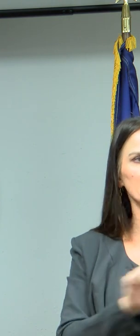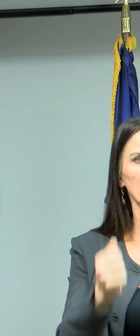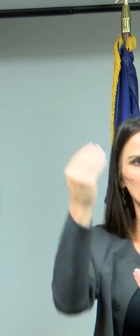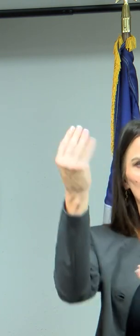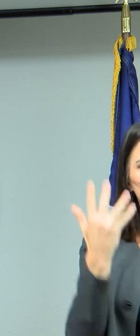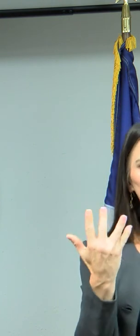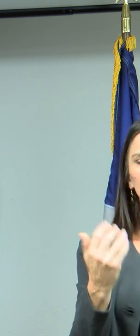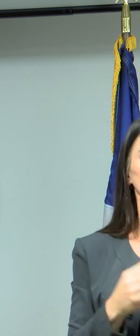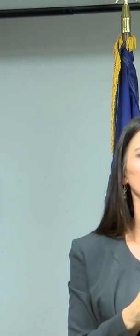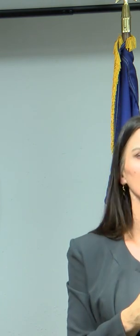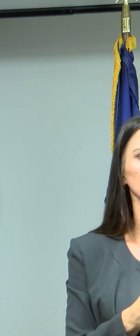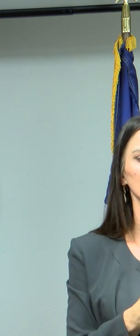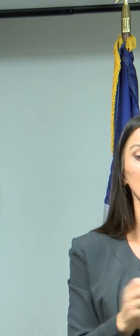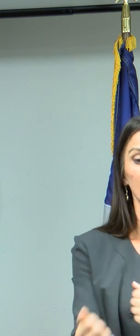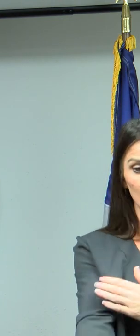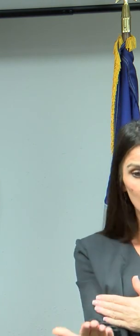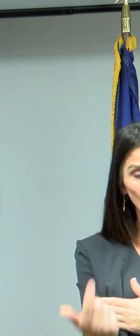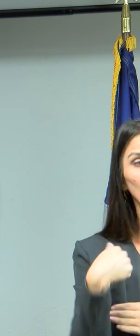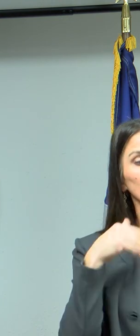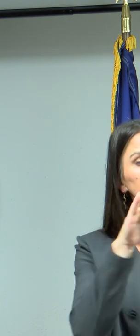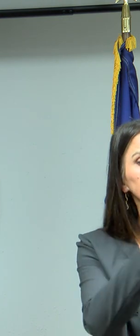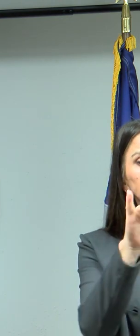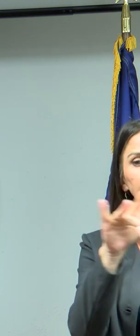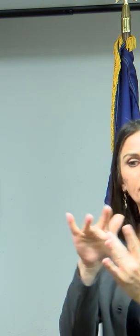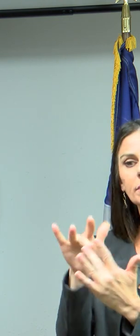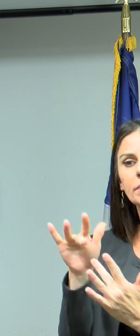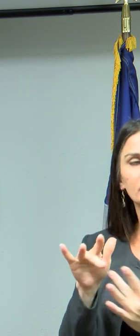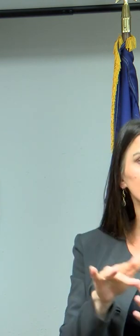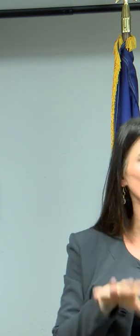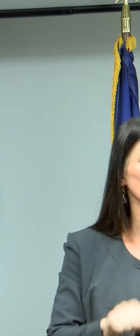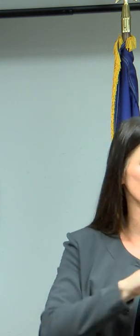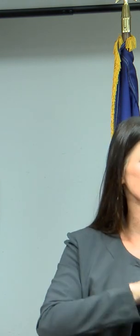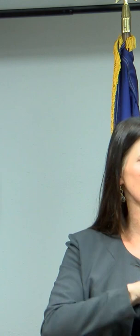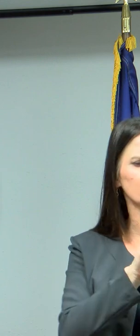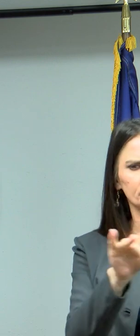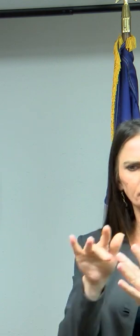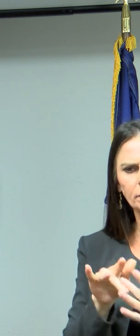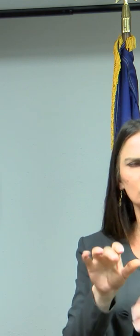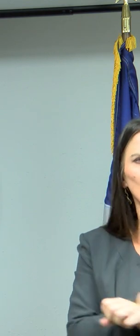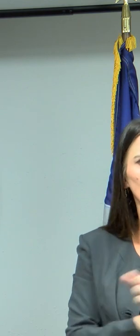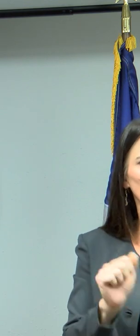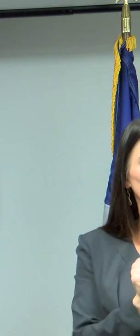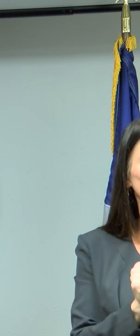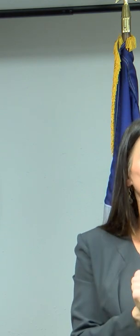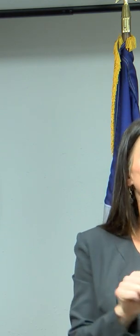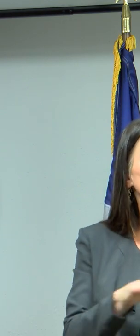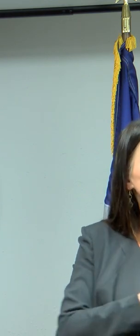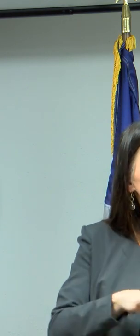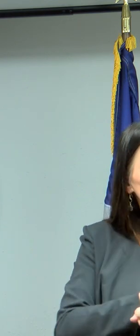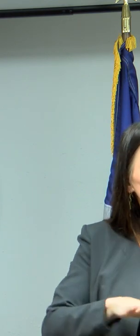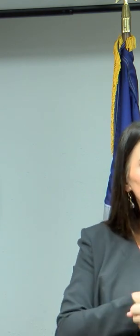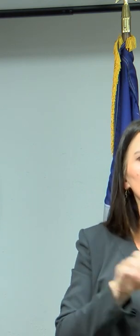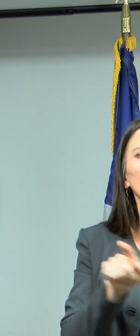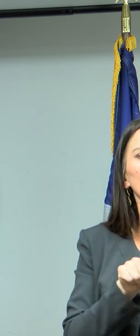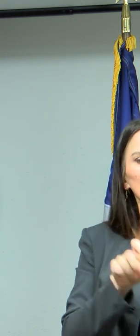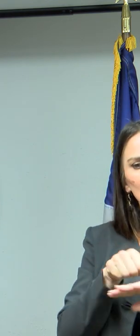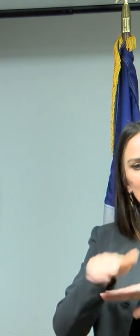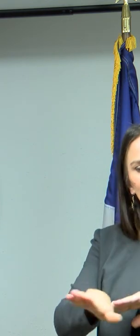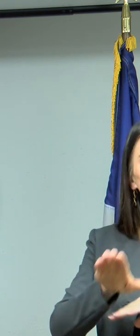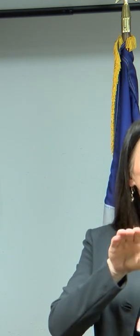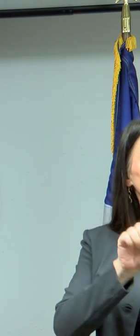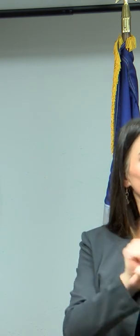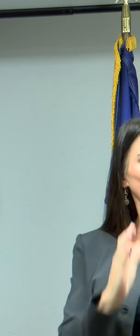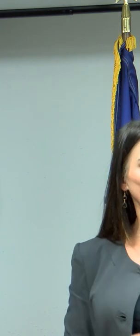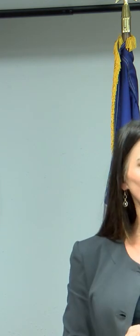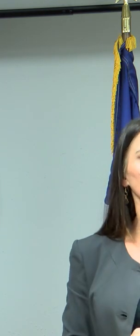We took time this morning to reach out and work with the jurisdictions, along with sending some of county employees out to make sure we did